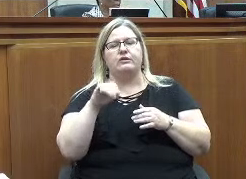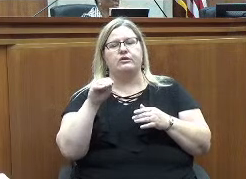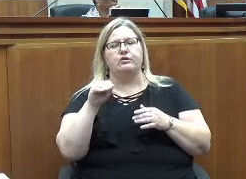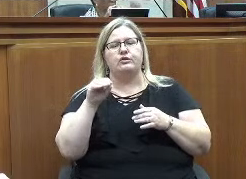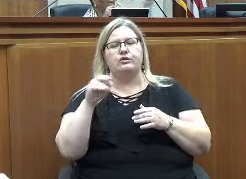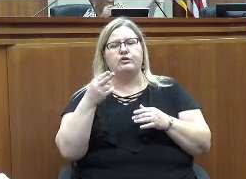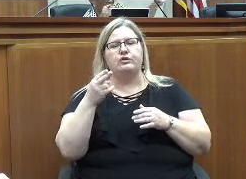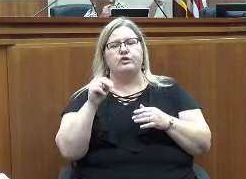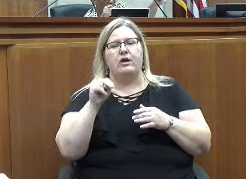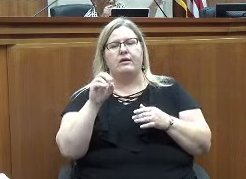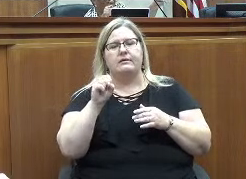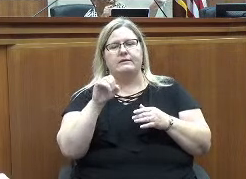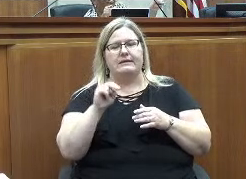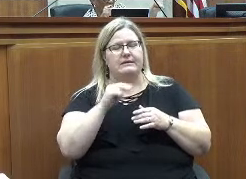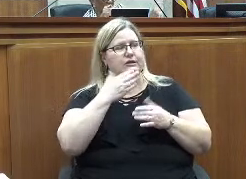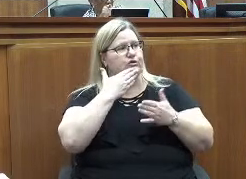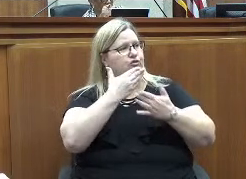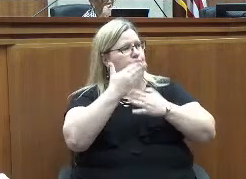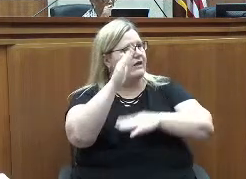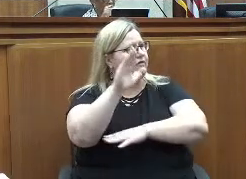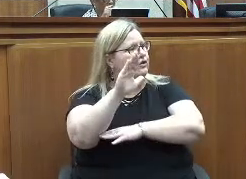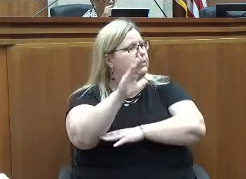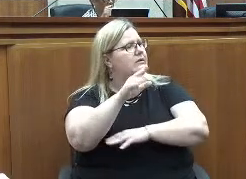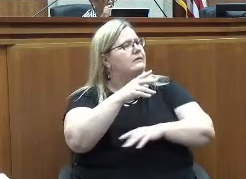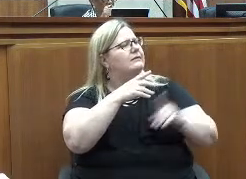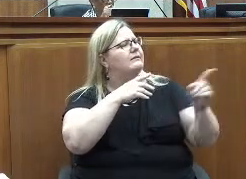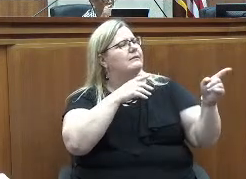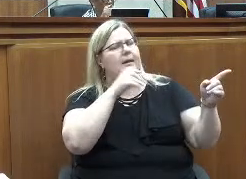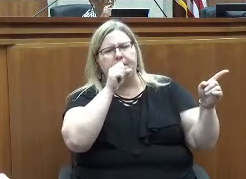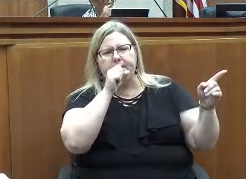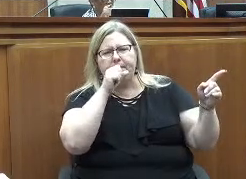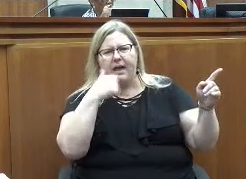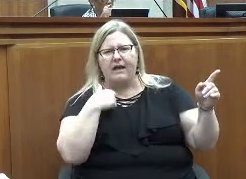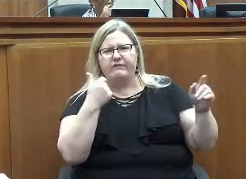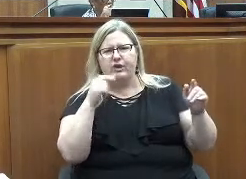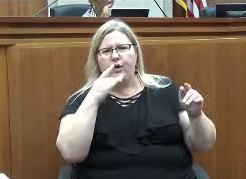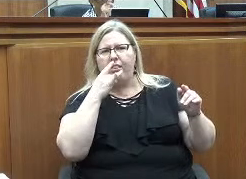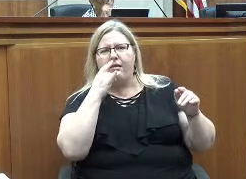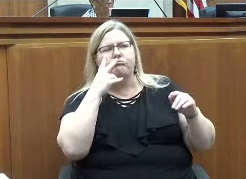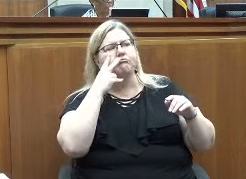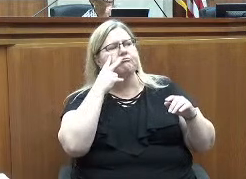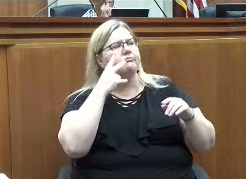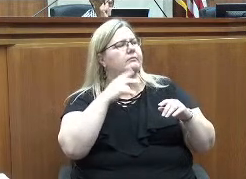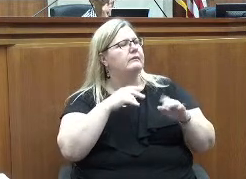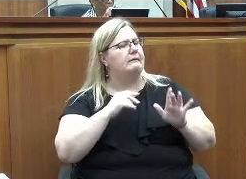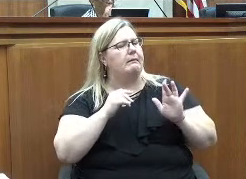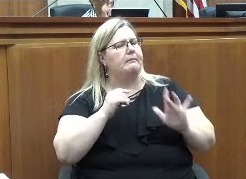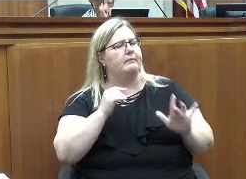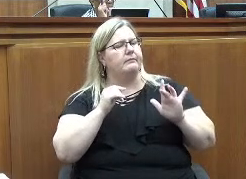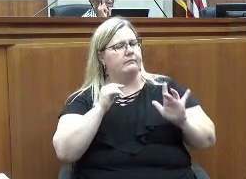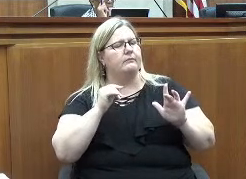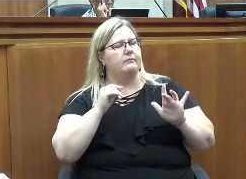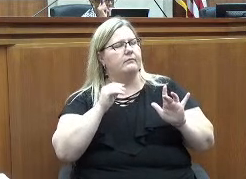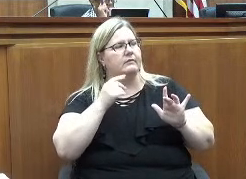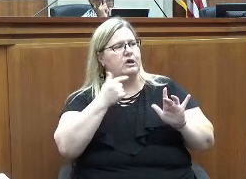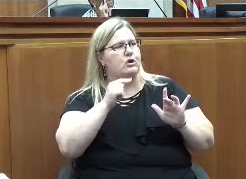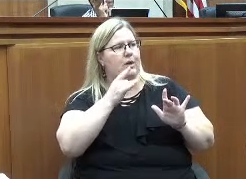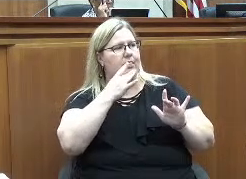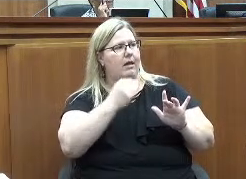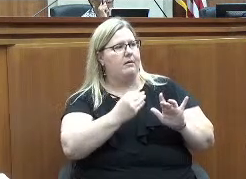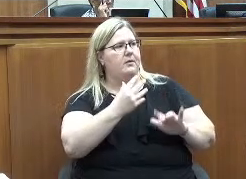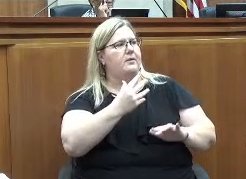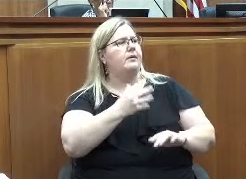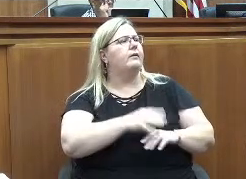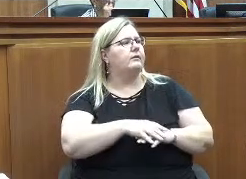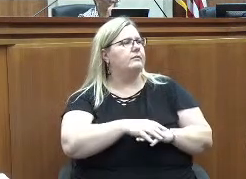Whatever, I know your members. Check and see if the green light is on. If you go hit the button, the green light should come on. There